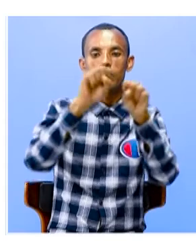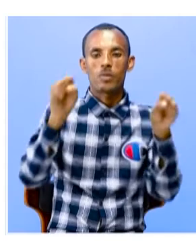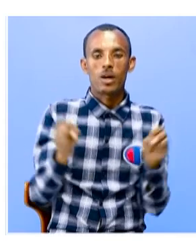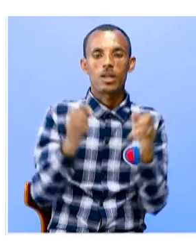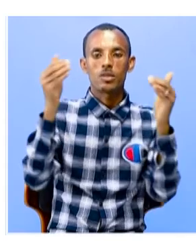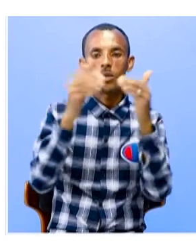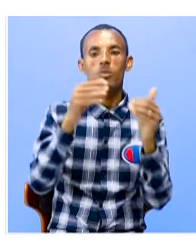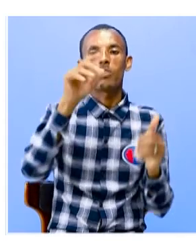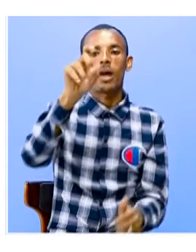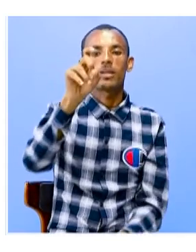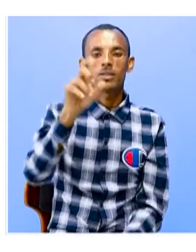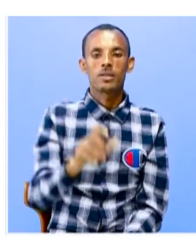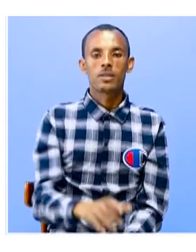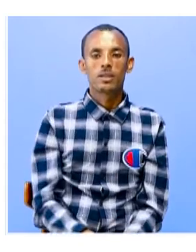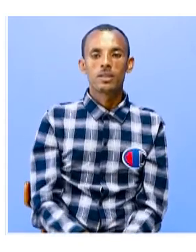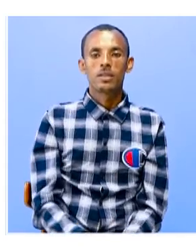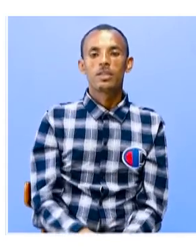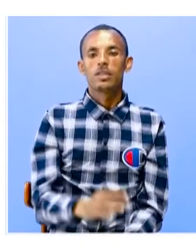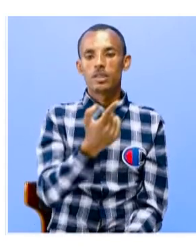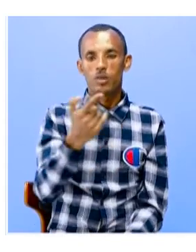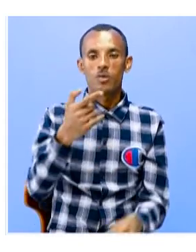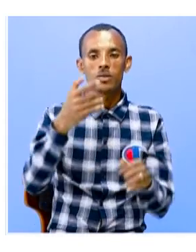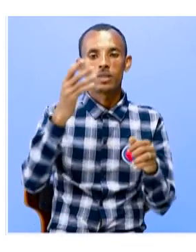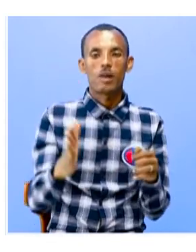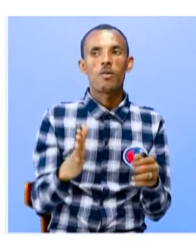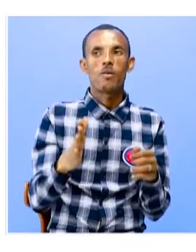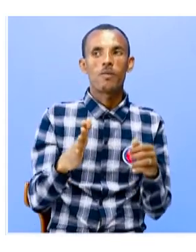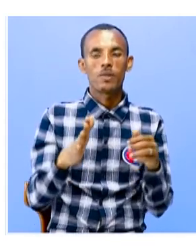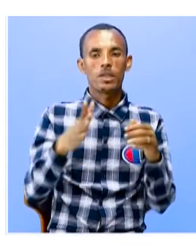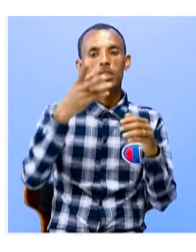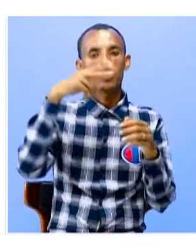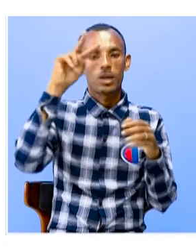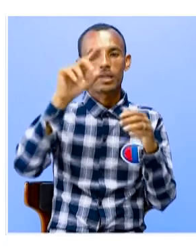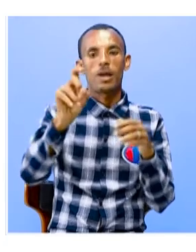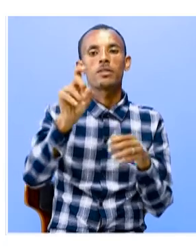x. Each side will be x the same.